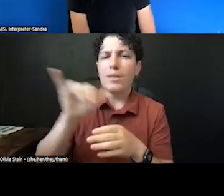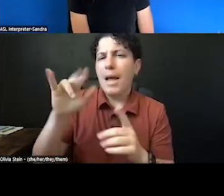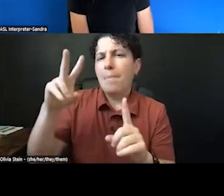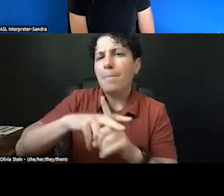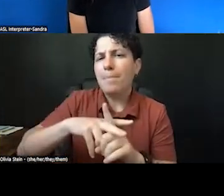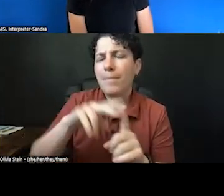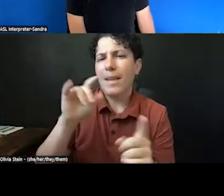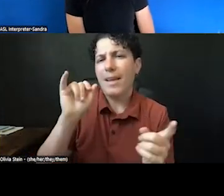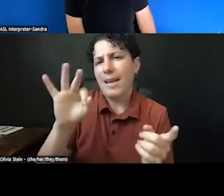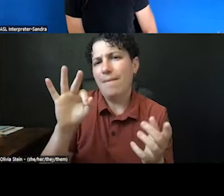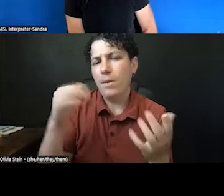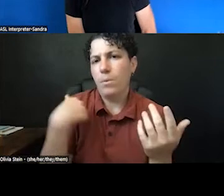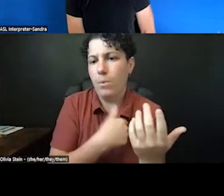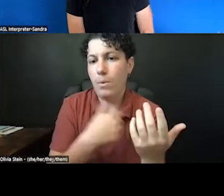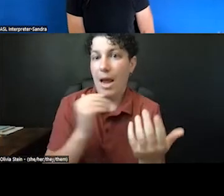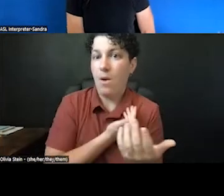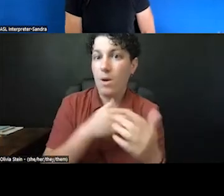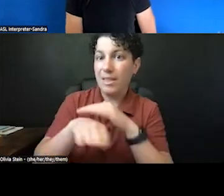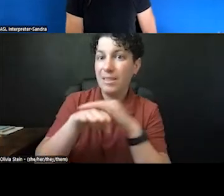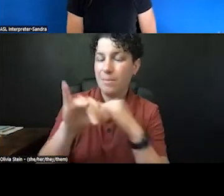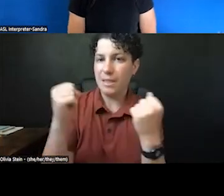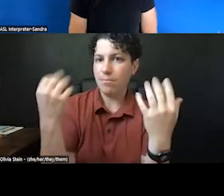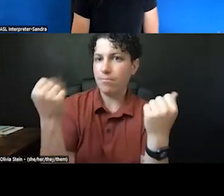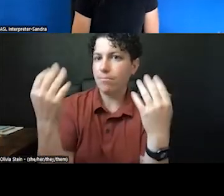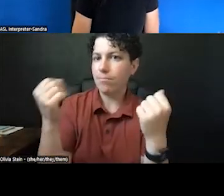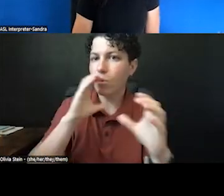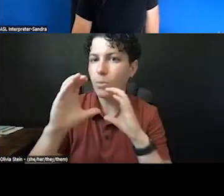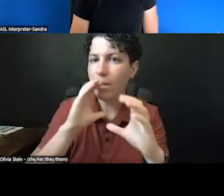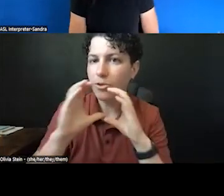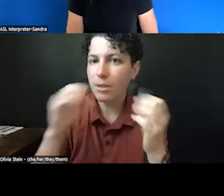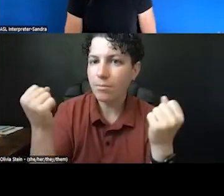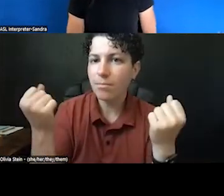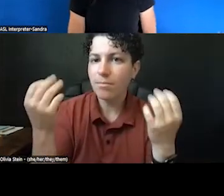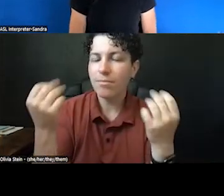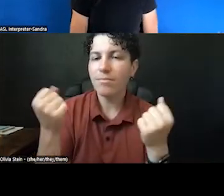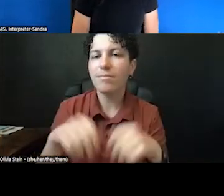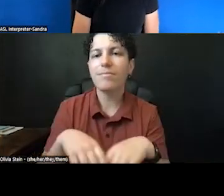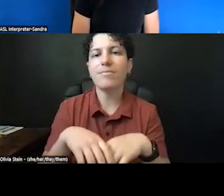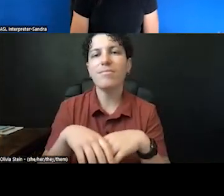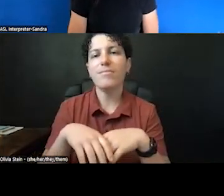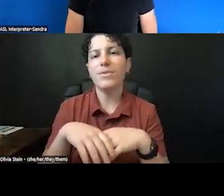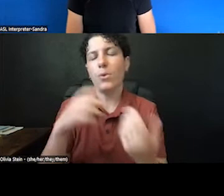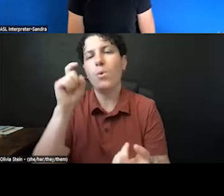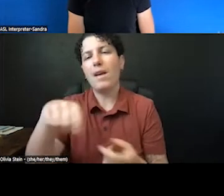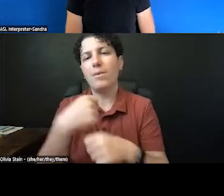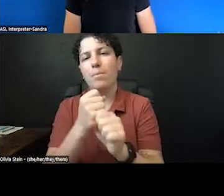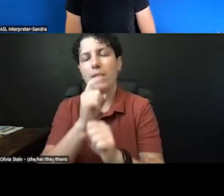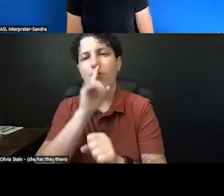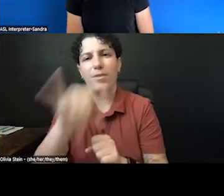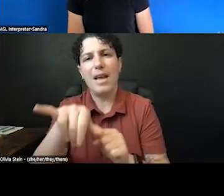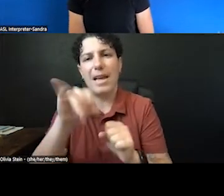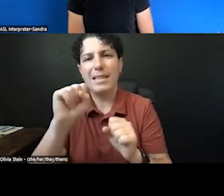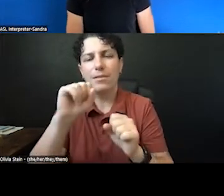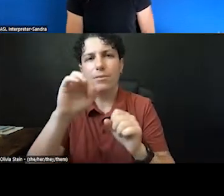English text. So we need to apply this if our accessibility is met, whether that be a visual language